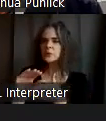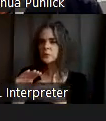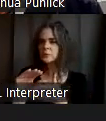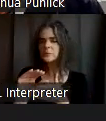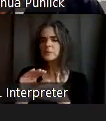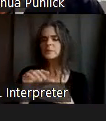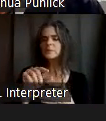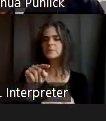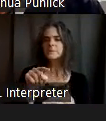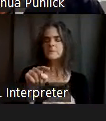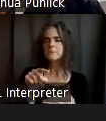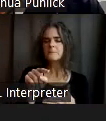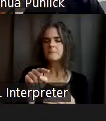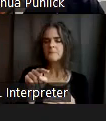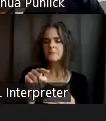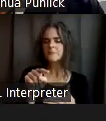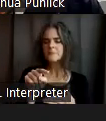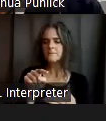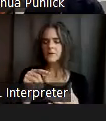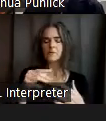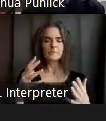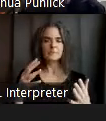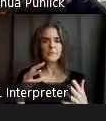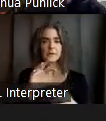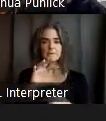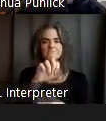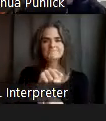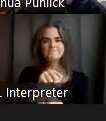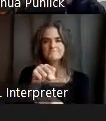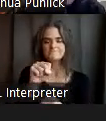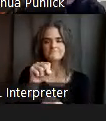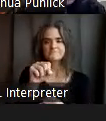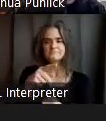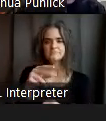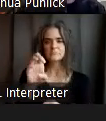by predators such as coyotes.